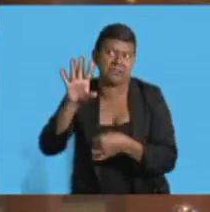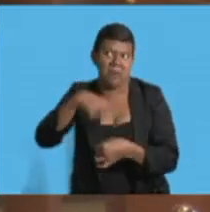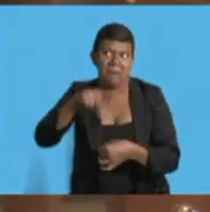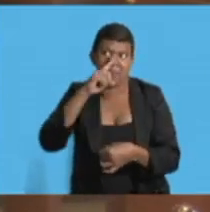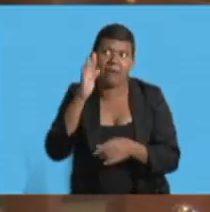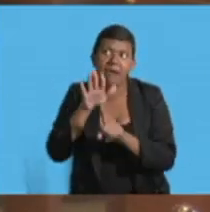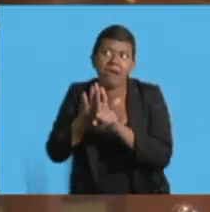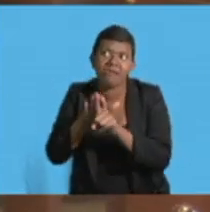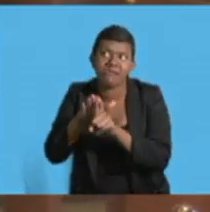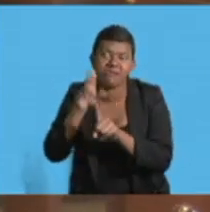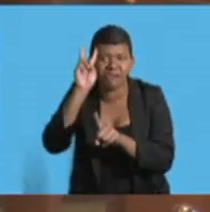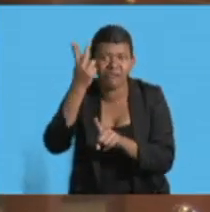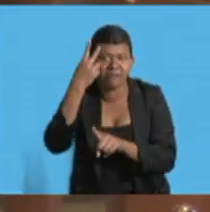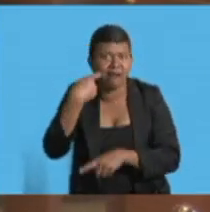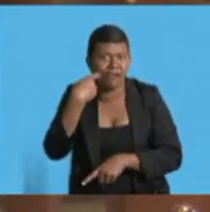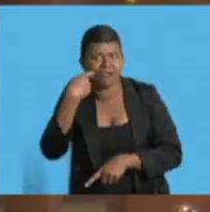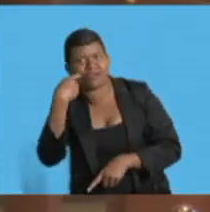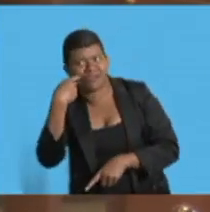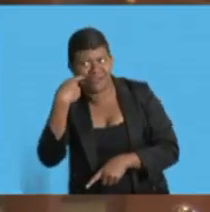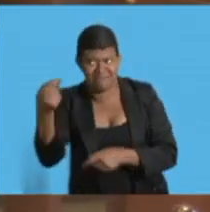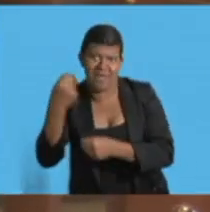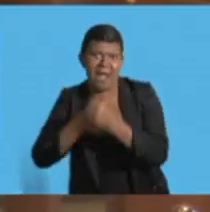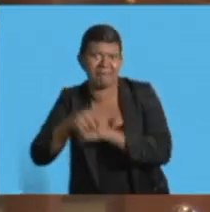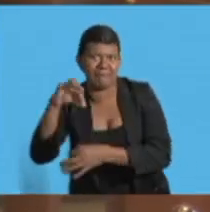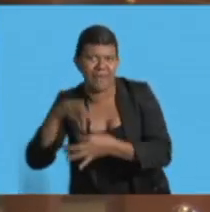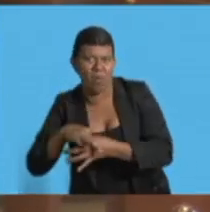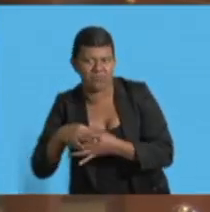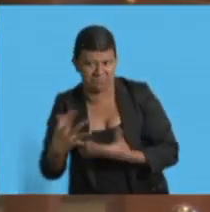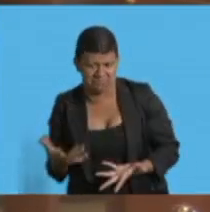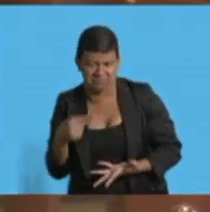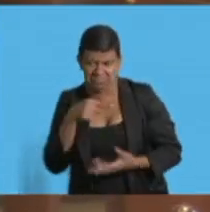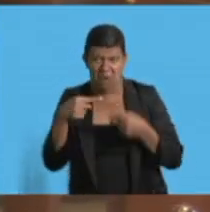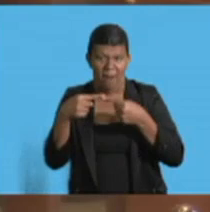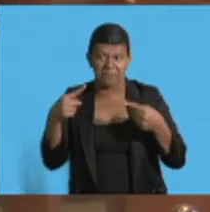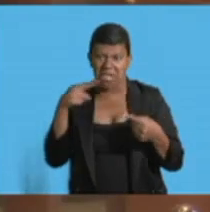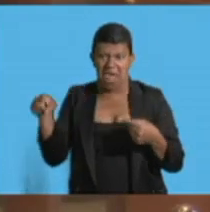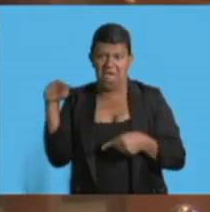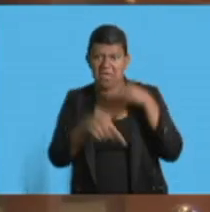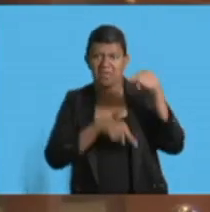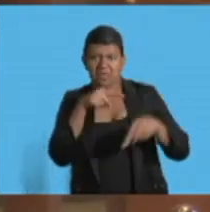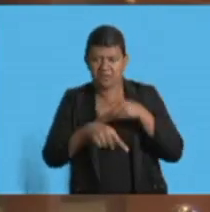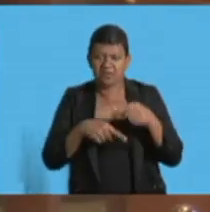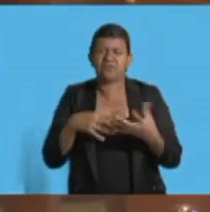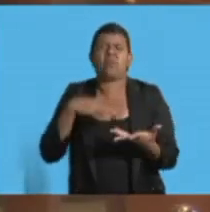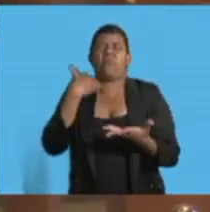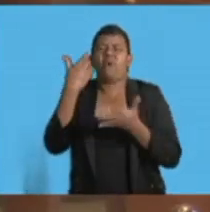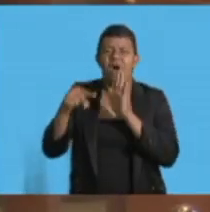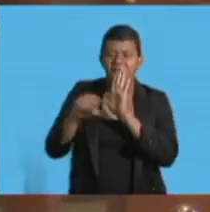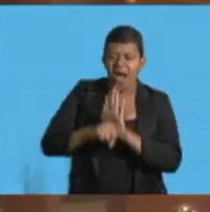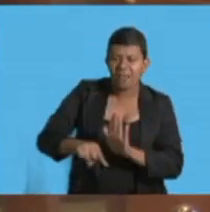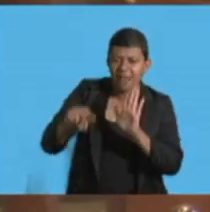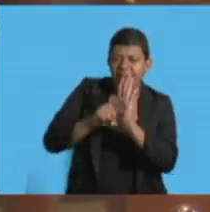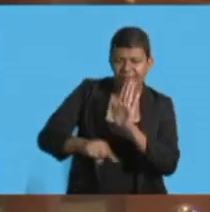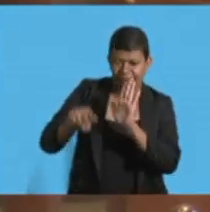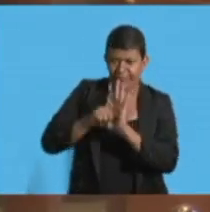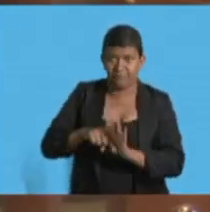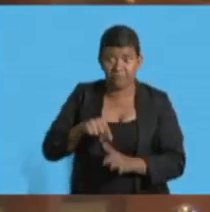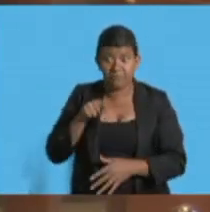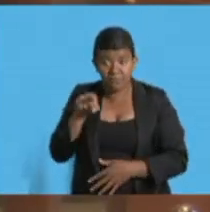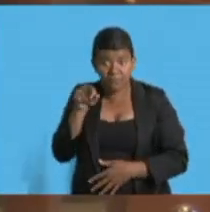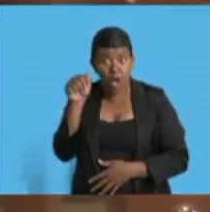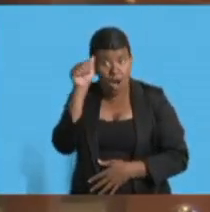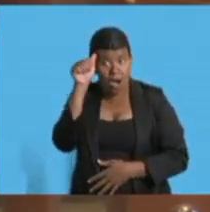Their response will always be negative, even though when they mean yes in their